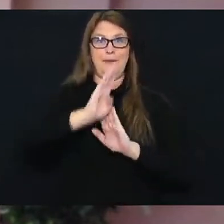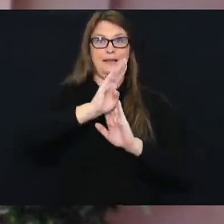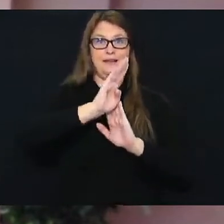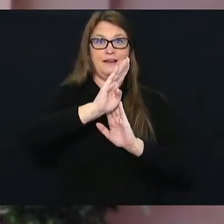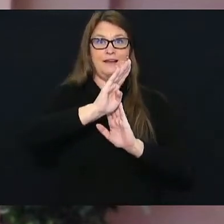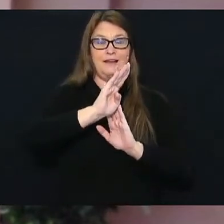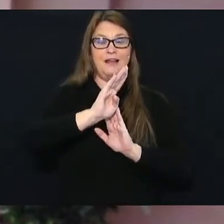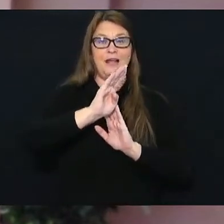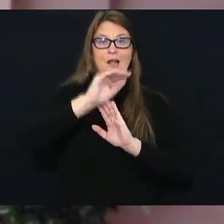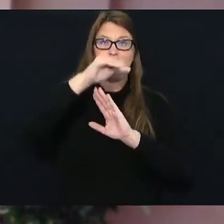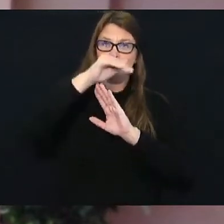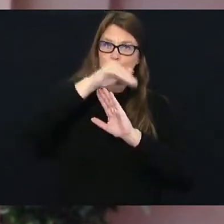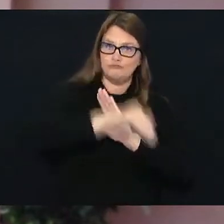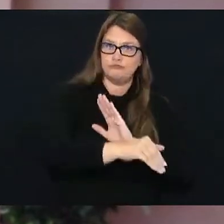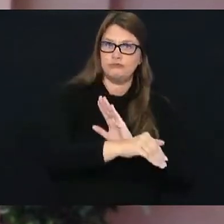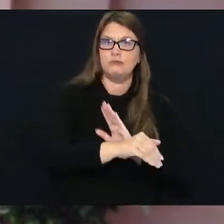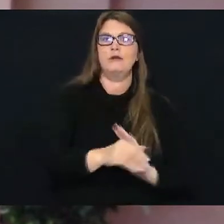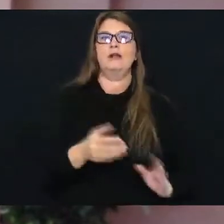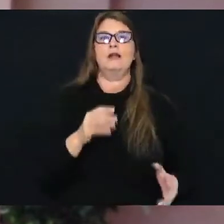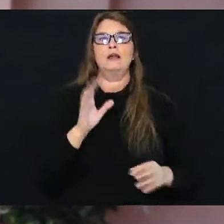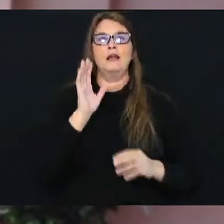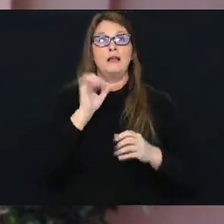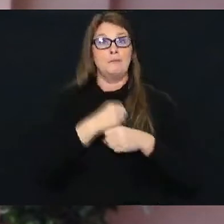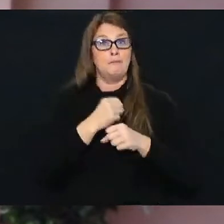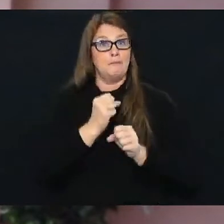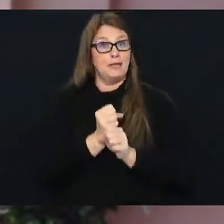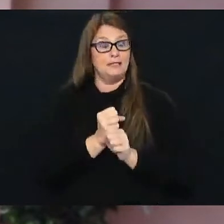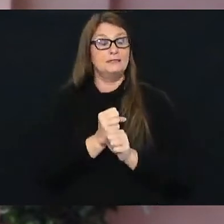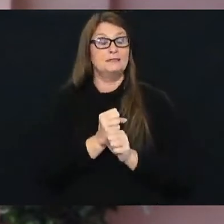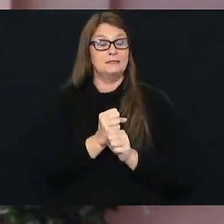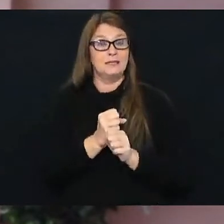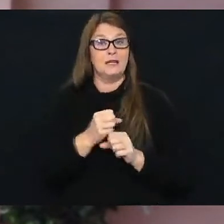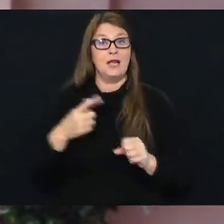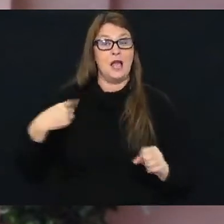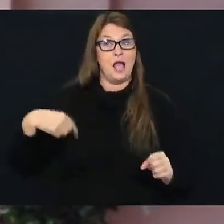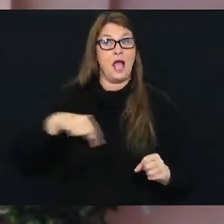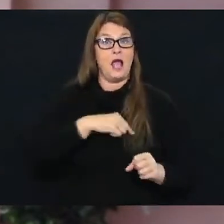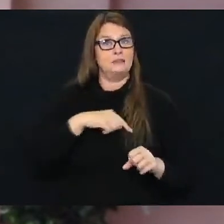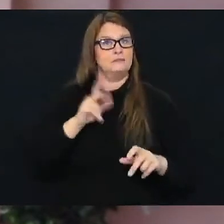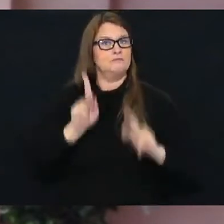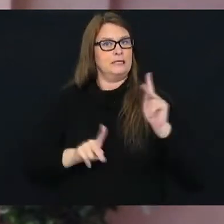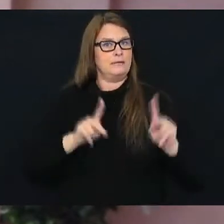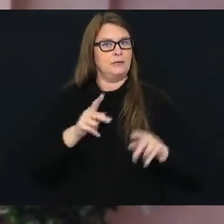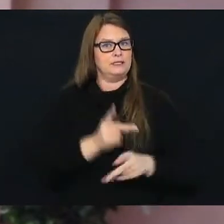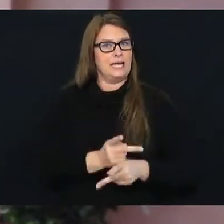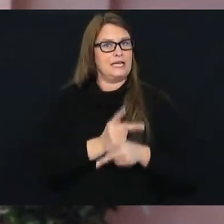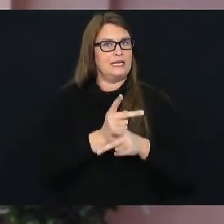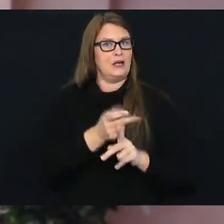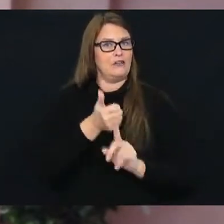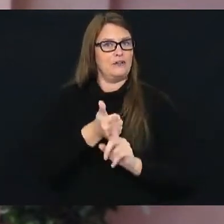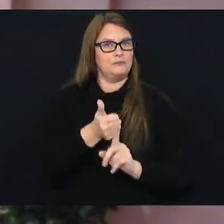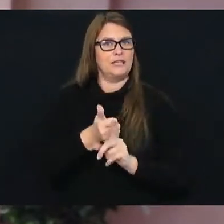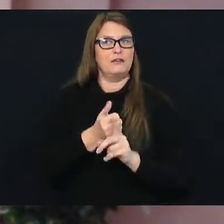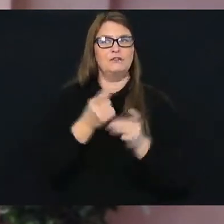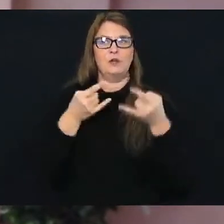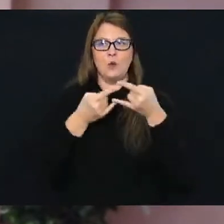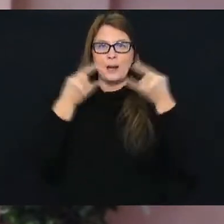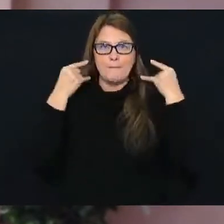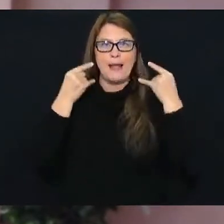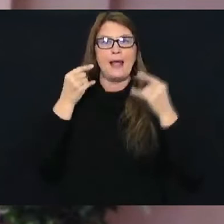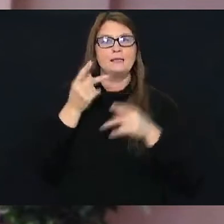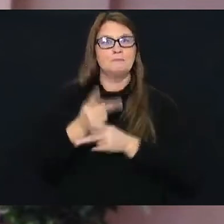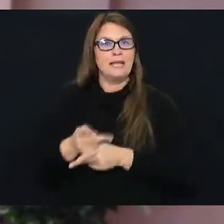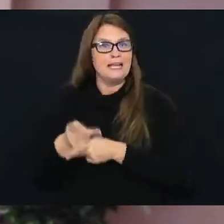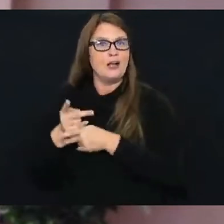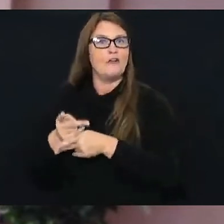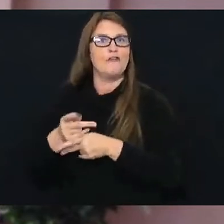it distributed over a longer period of time, which is how people taking good care of themselves, being vaccinated, wearing a mask, being careful right